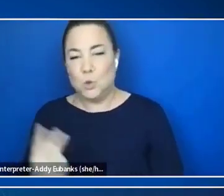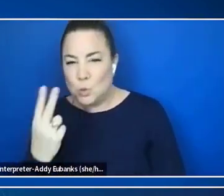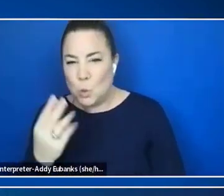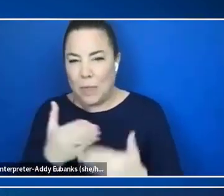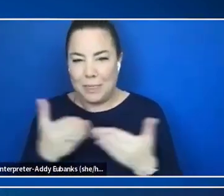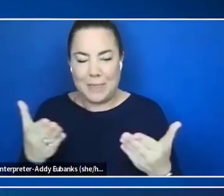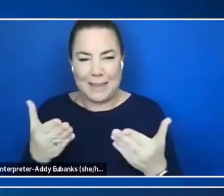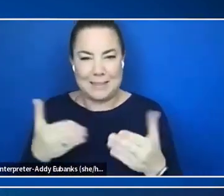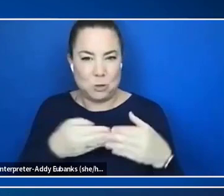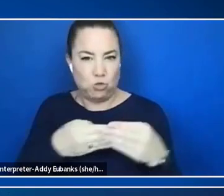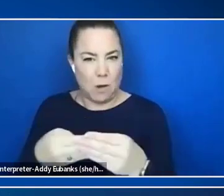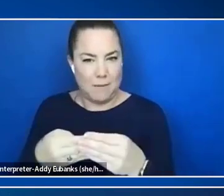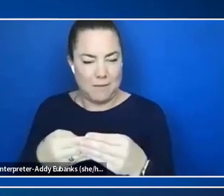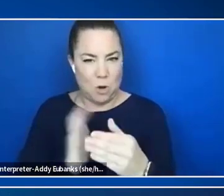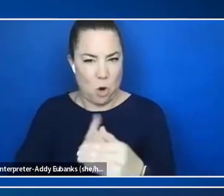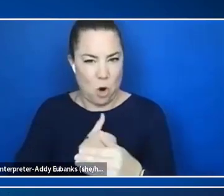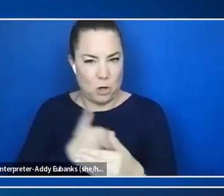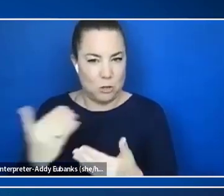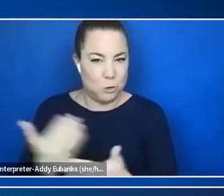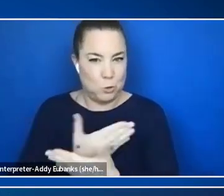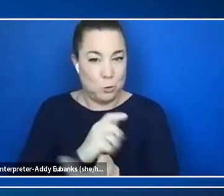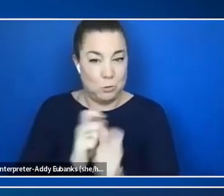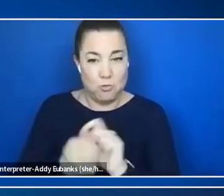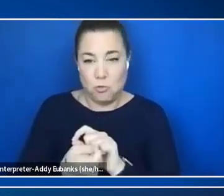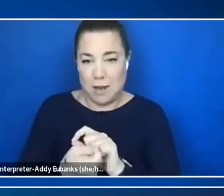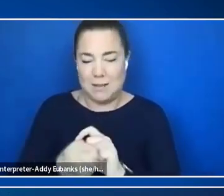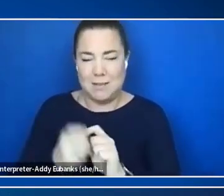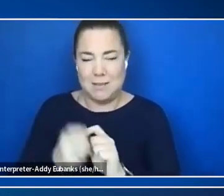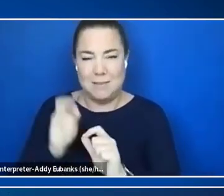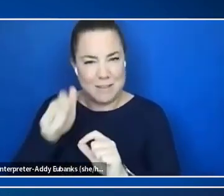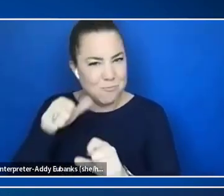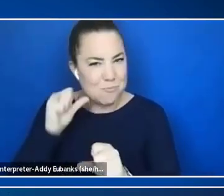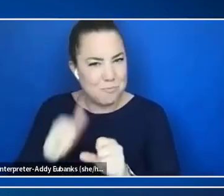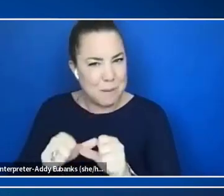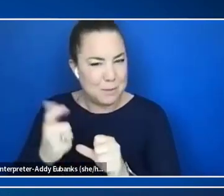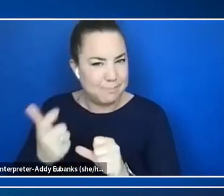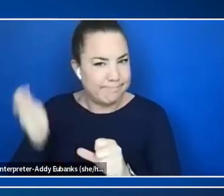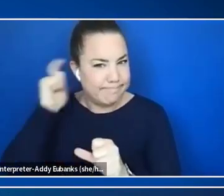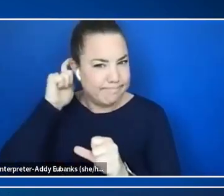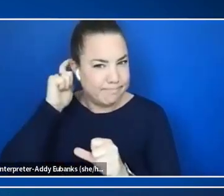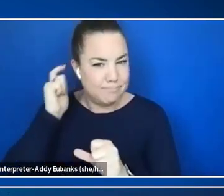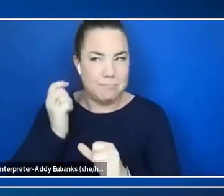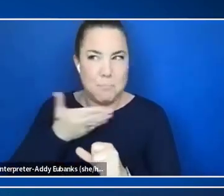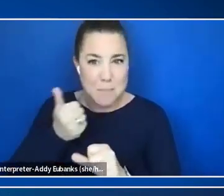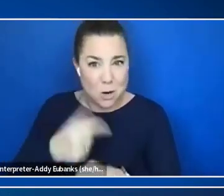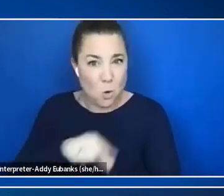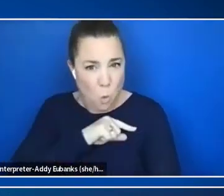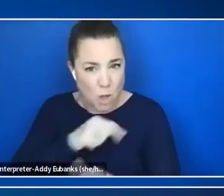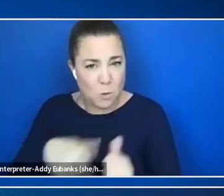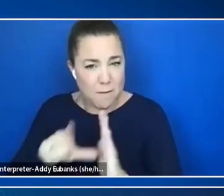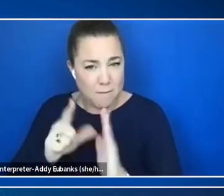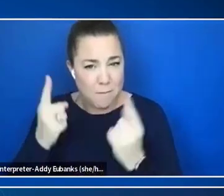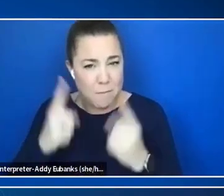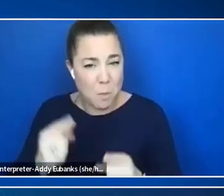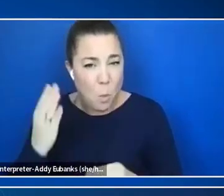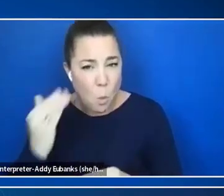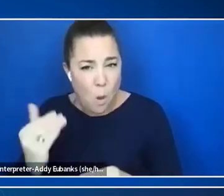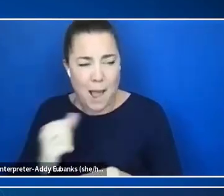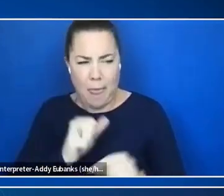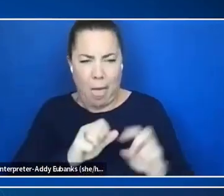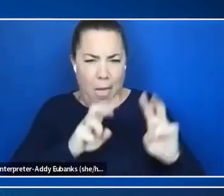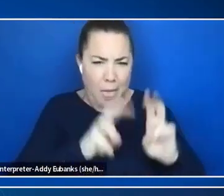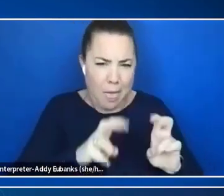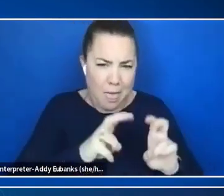So we should keep both of them in mind. And I think could be a better quality review because they're not taking time to assess